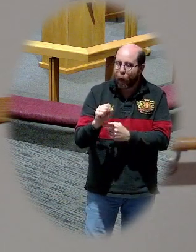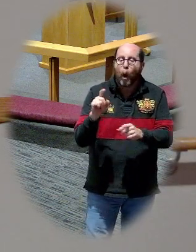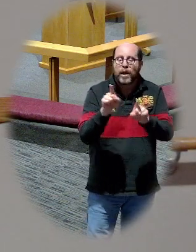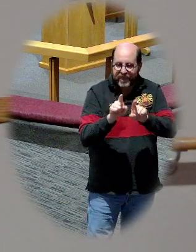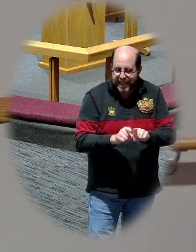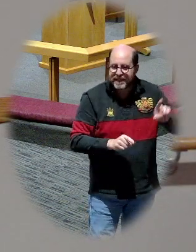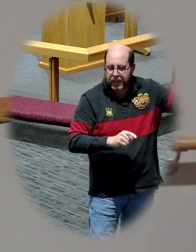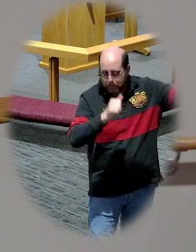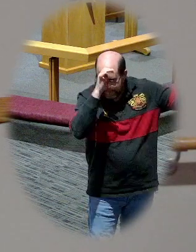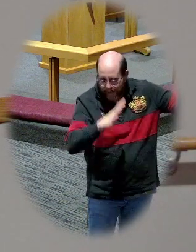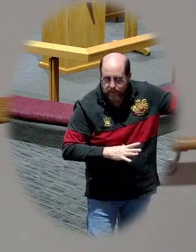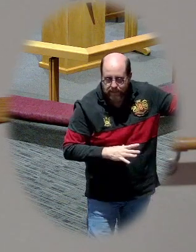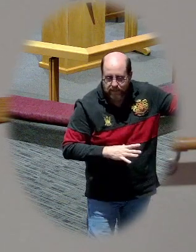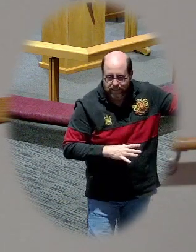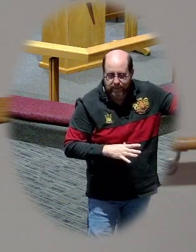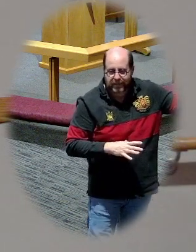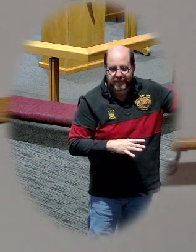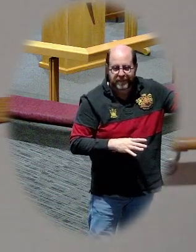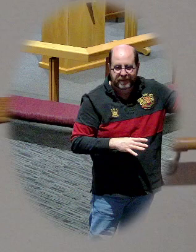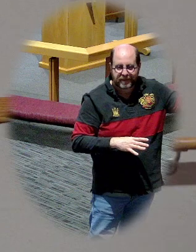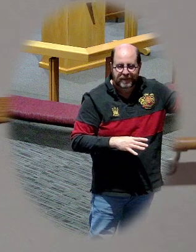One.